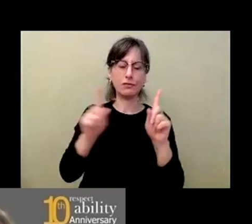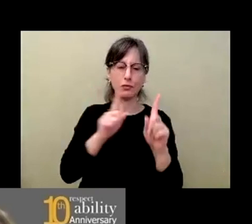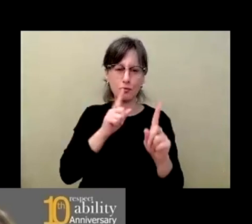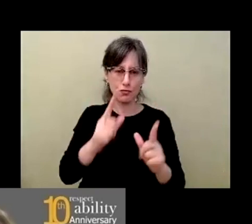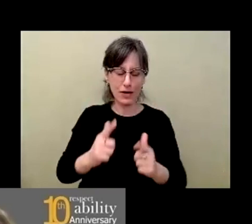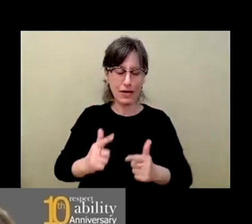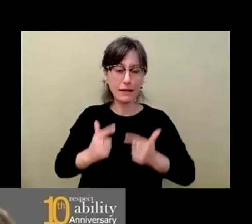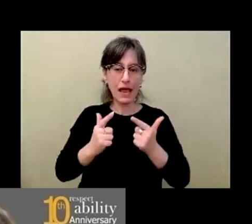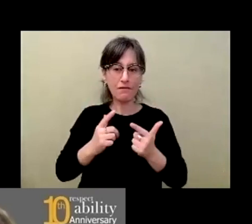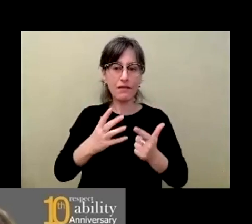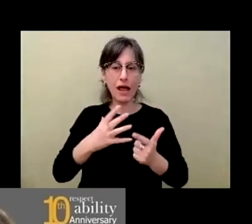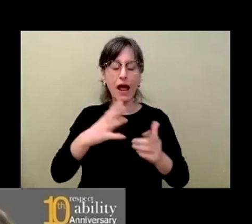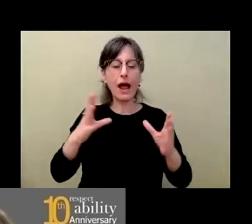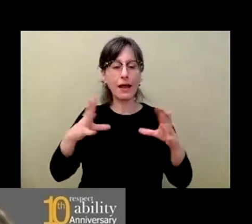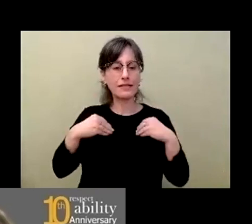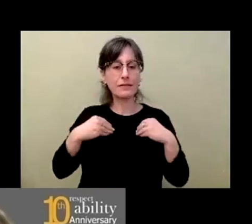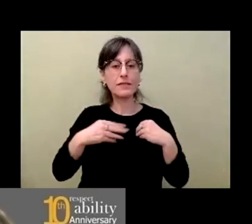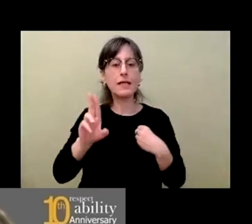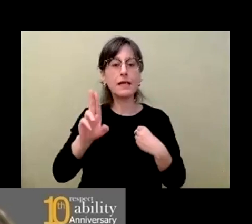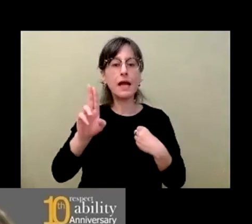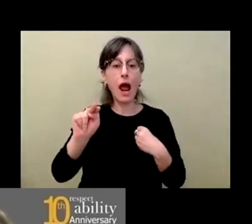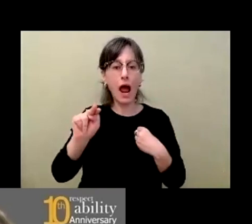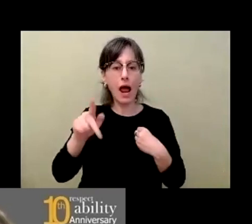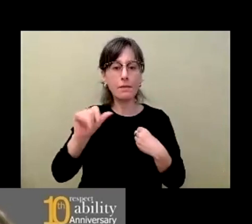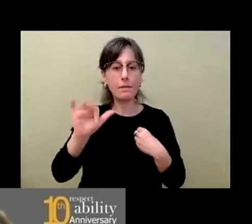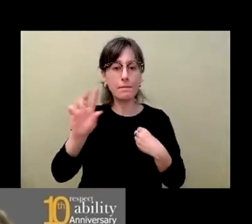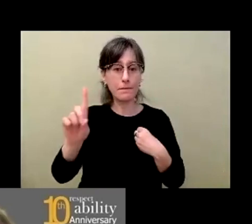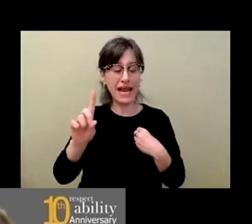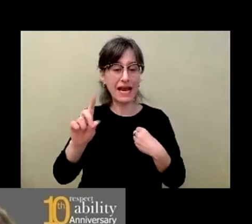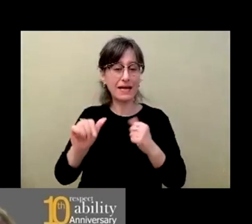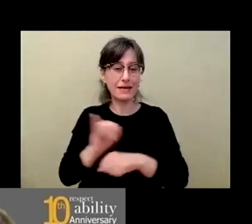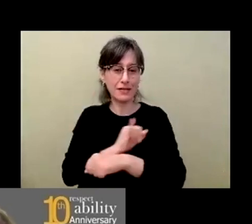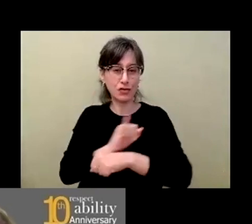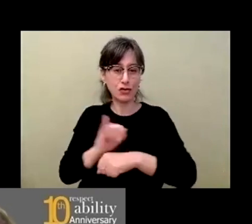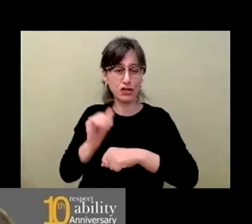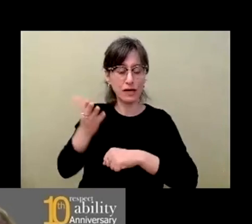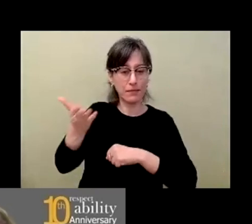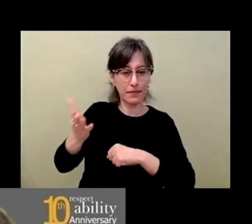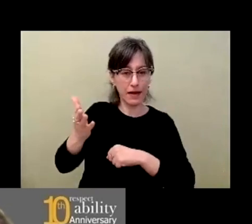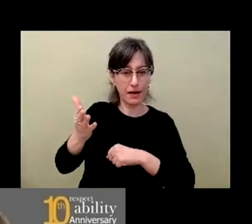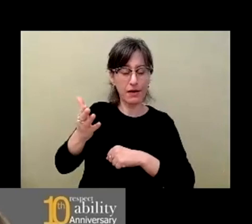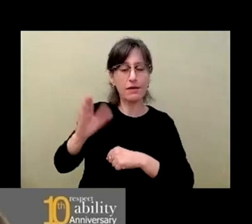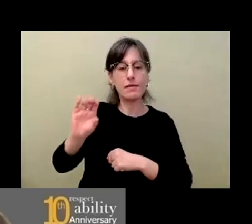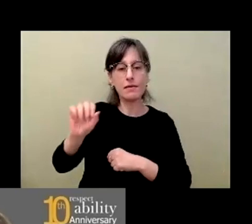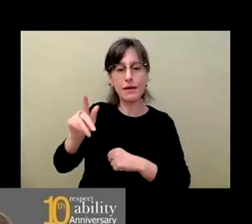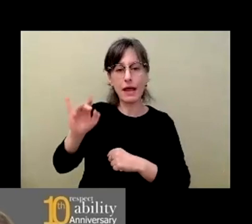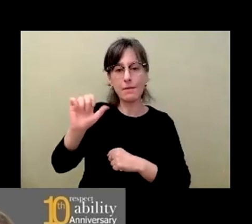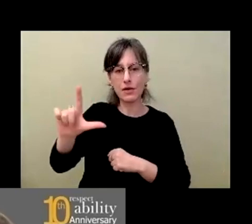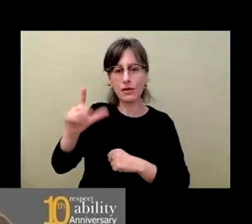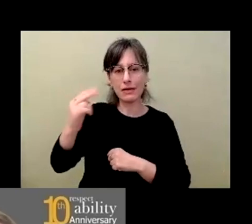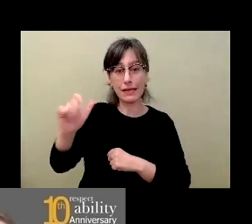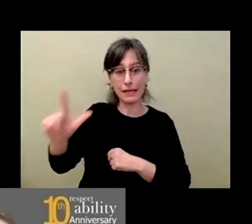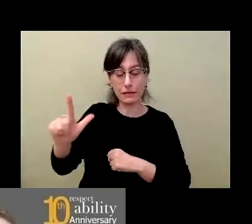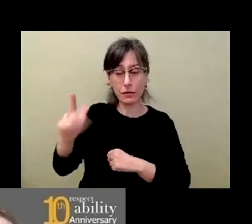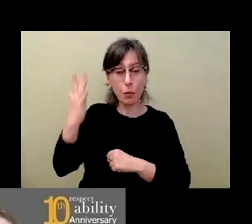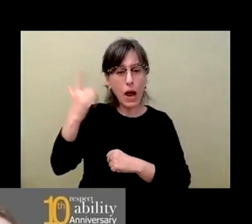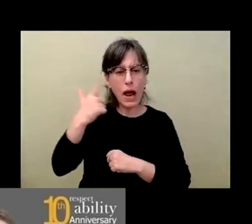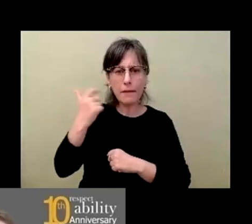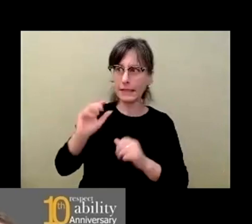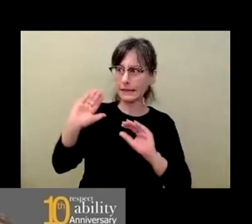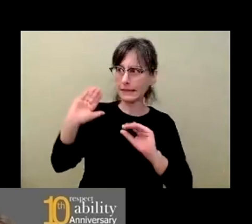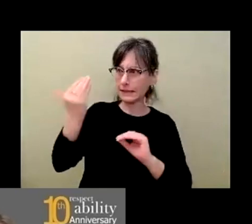unpaid internship on Capitol Hill. The reason I took that unpaid internship was because it became quickly and readily apparent to